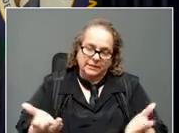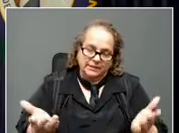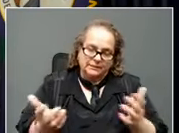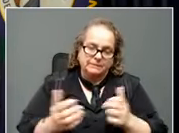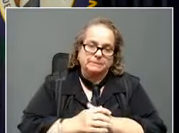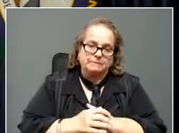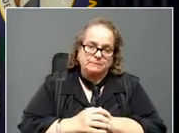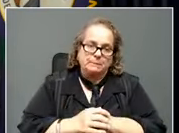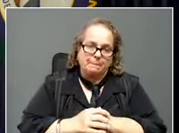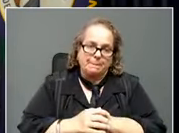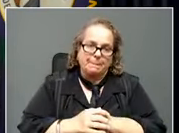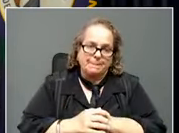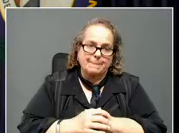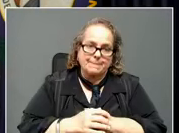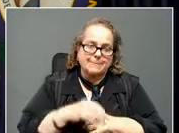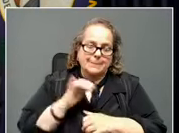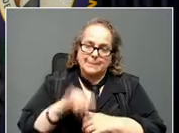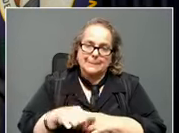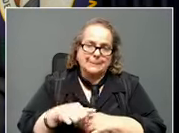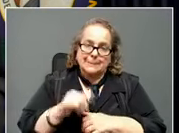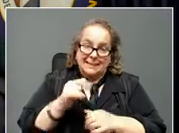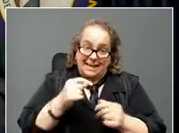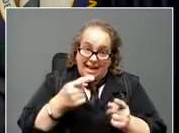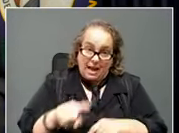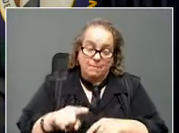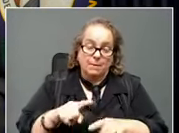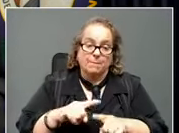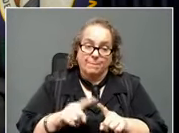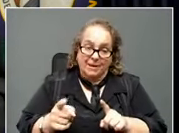that not only that this happened, but